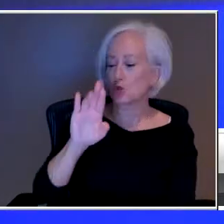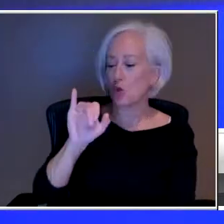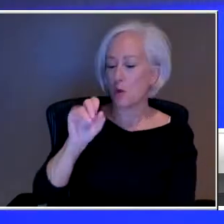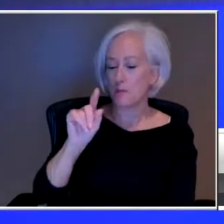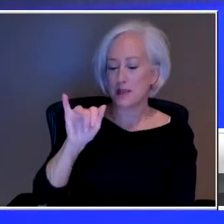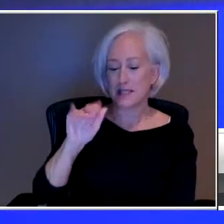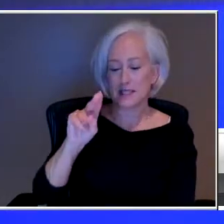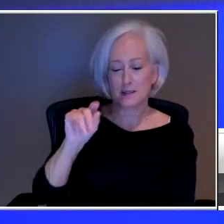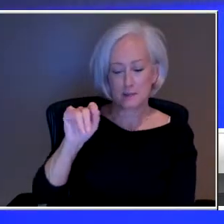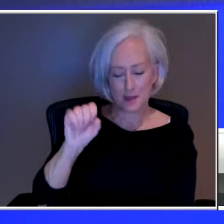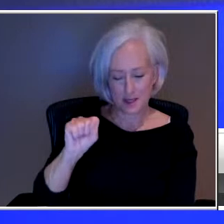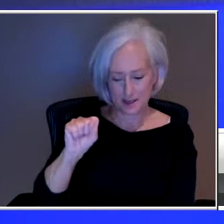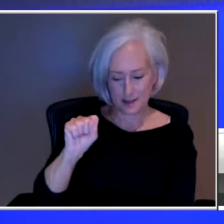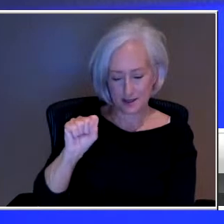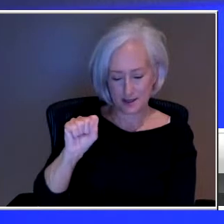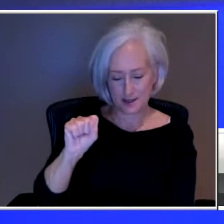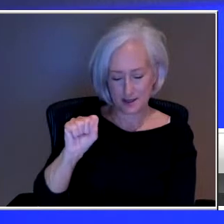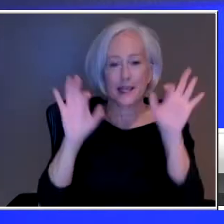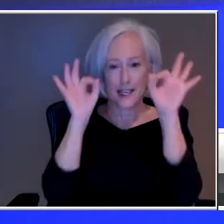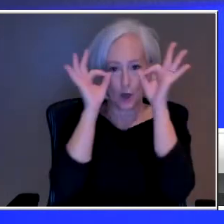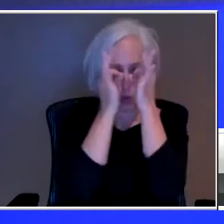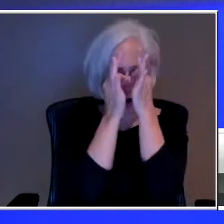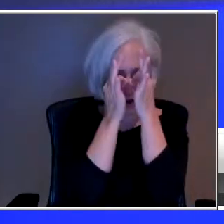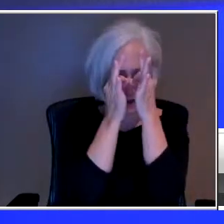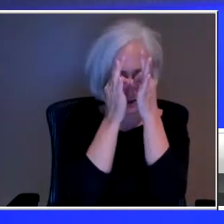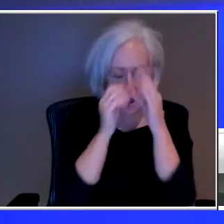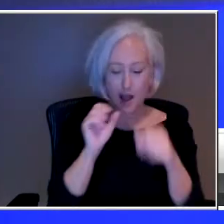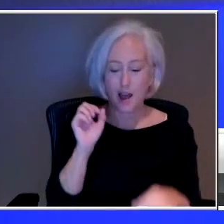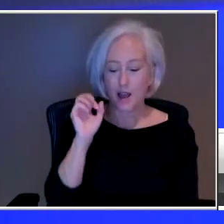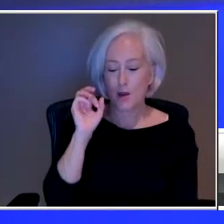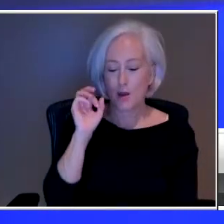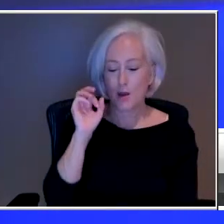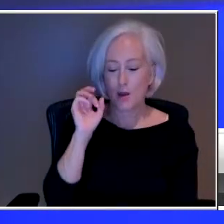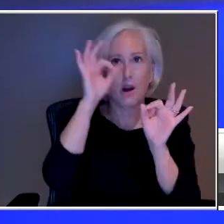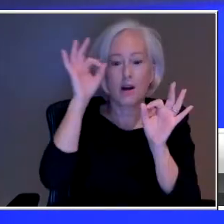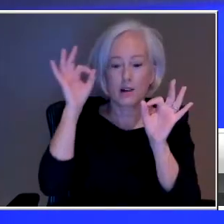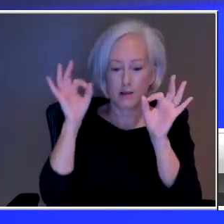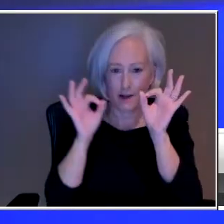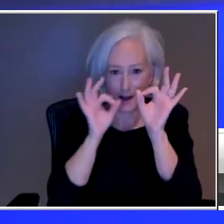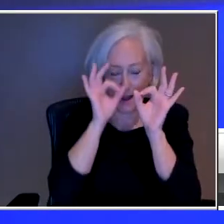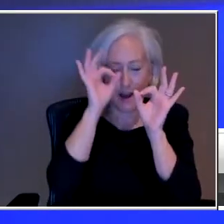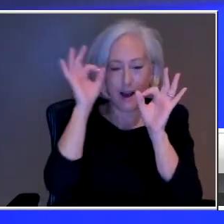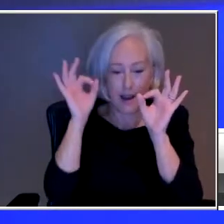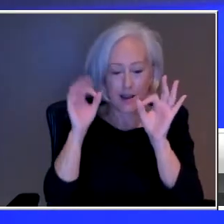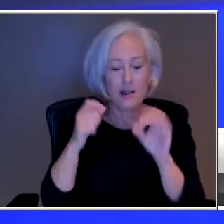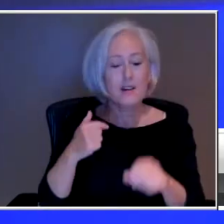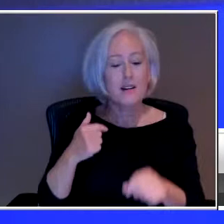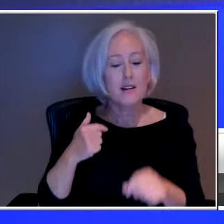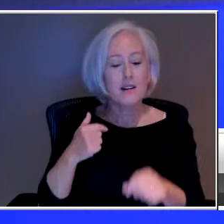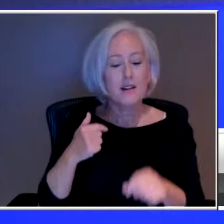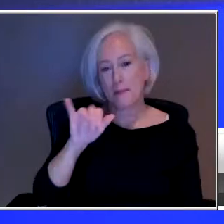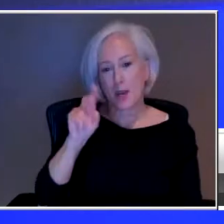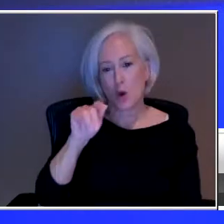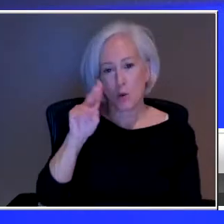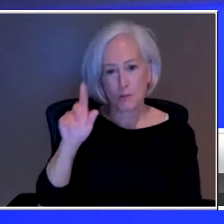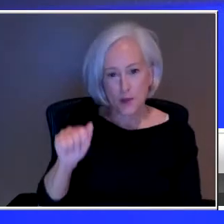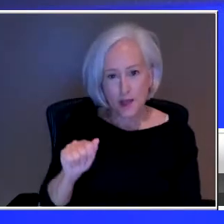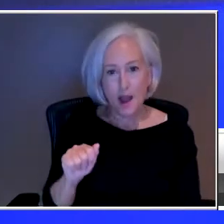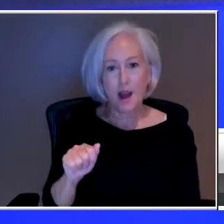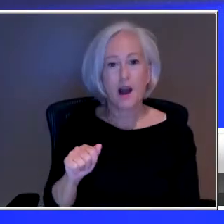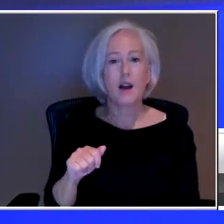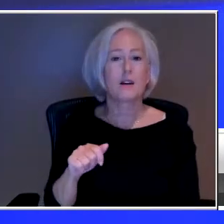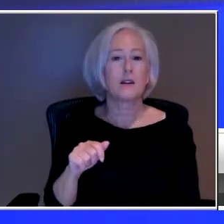of any age. So that's what I primarily specialize in and see is strabismus. So crossing, drifting, and